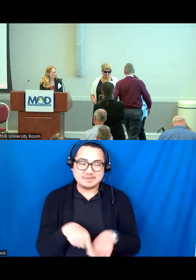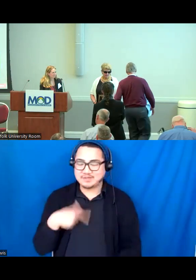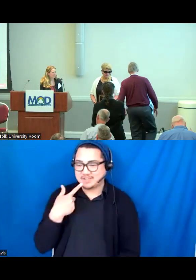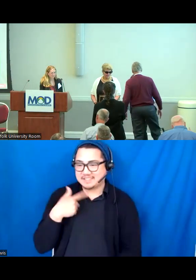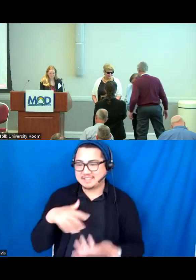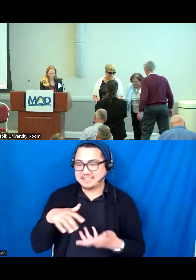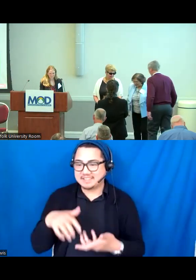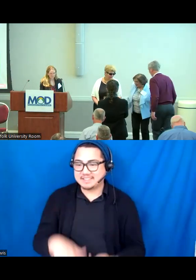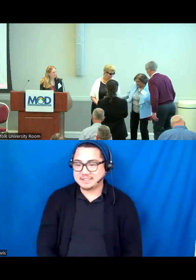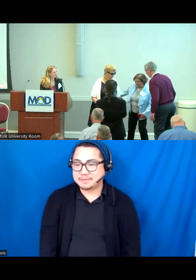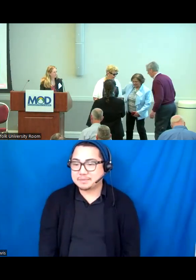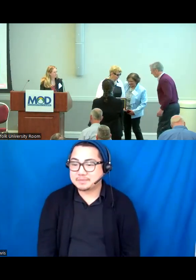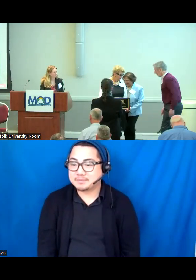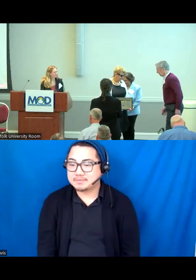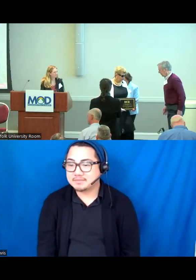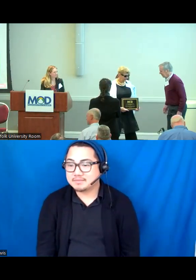Should I be in the middle? Yes.